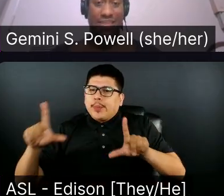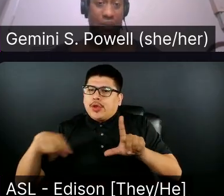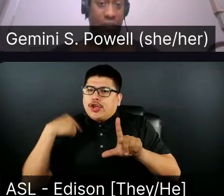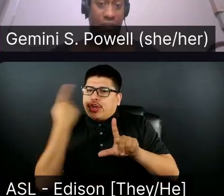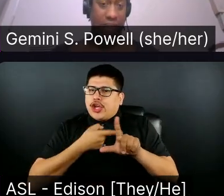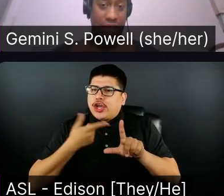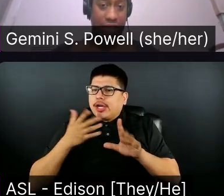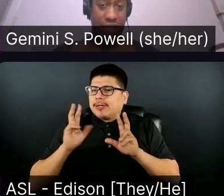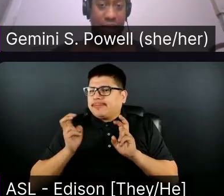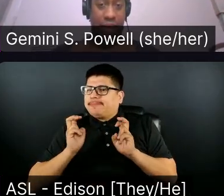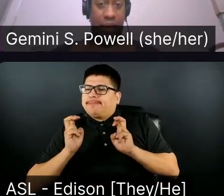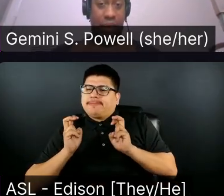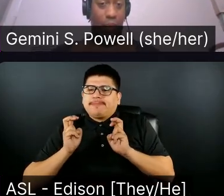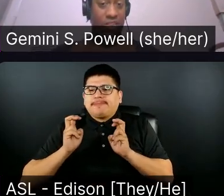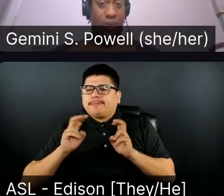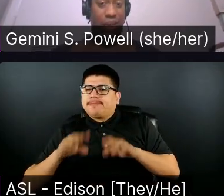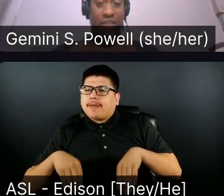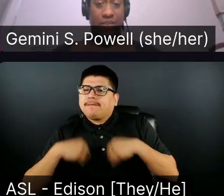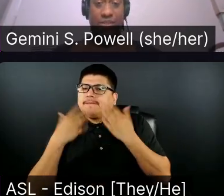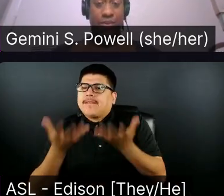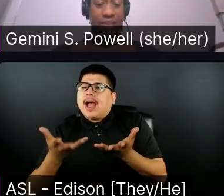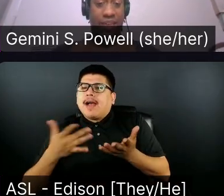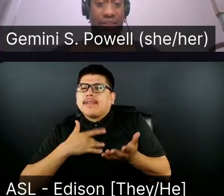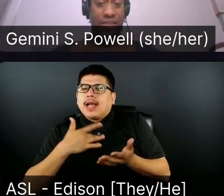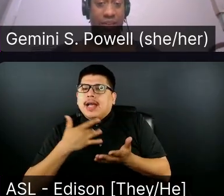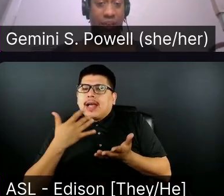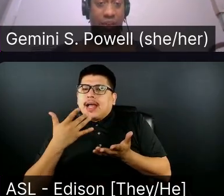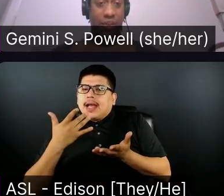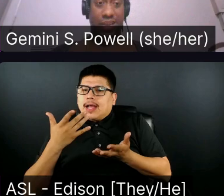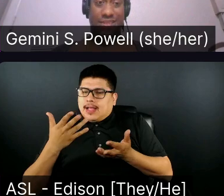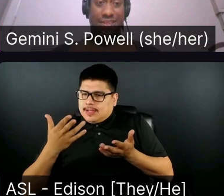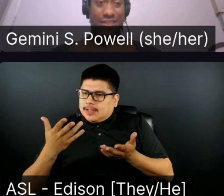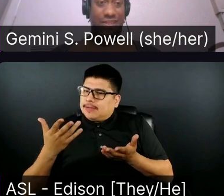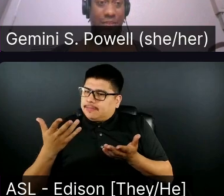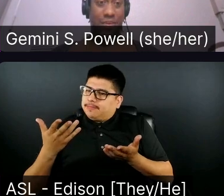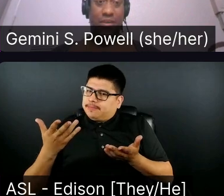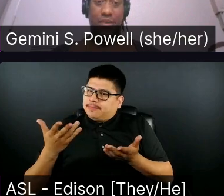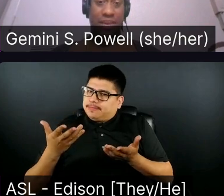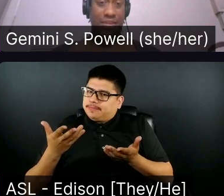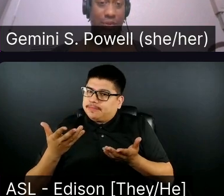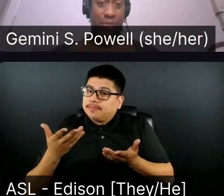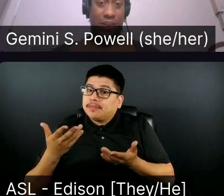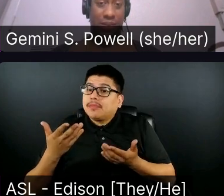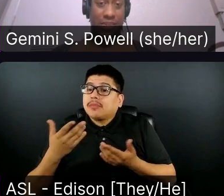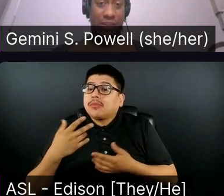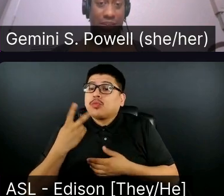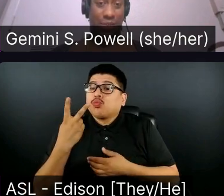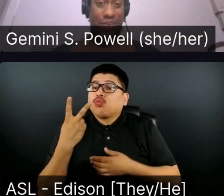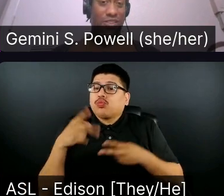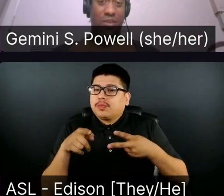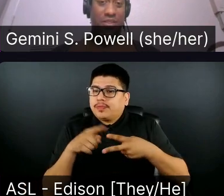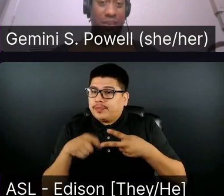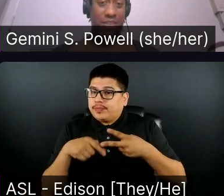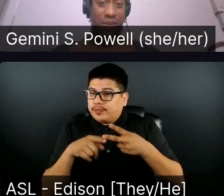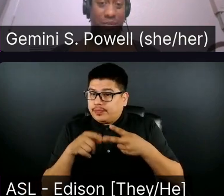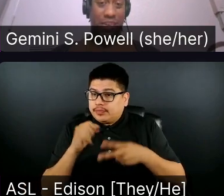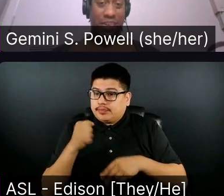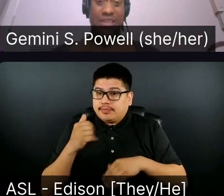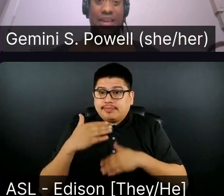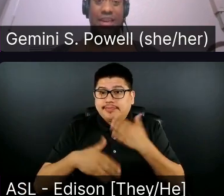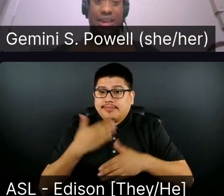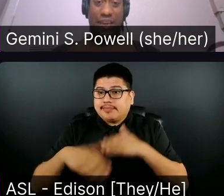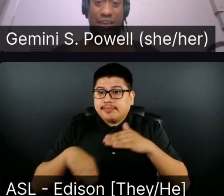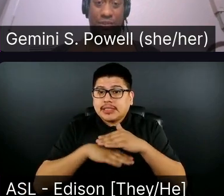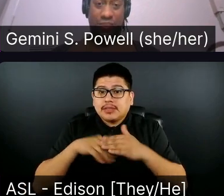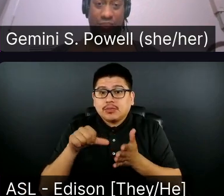essentially sit on the page. And once you have those two things, you can essentially build a basic web page. Once you've built the basic web